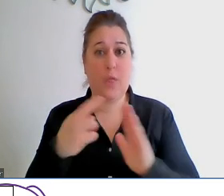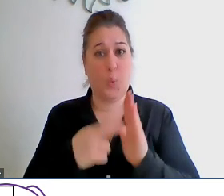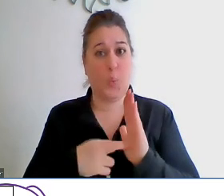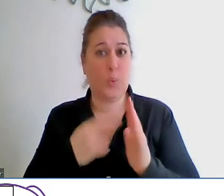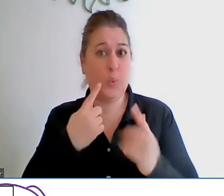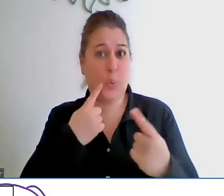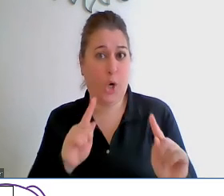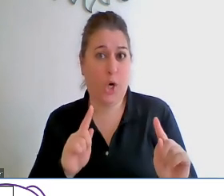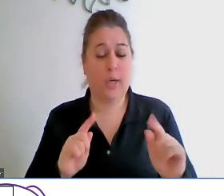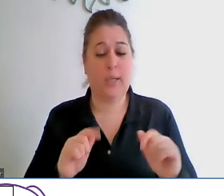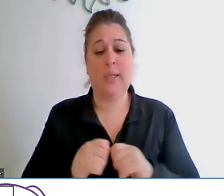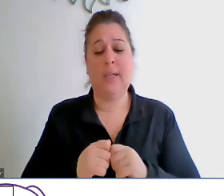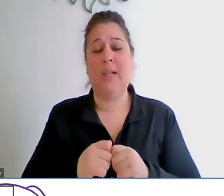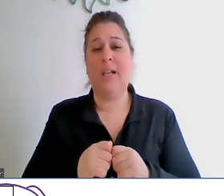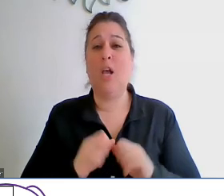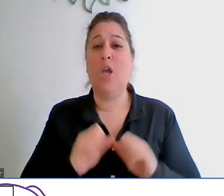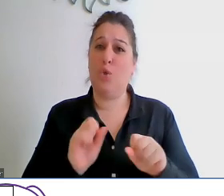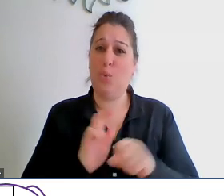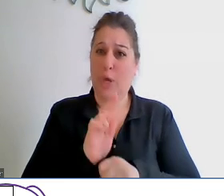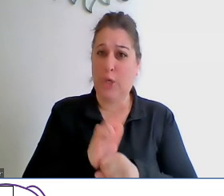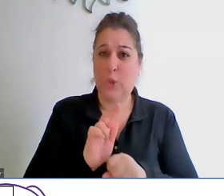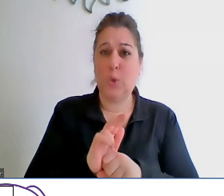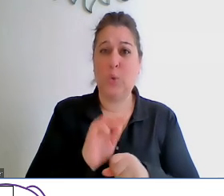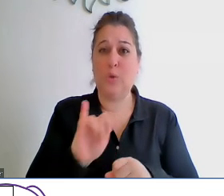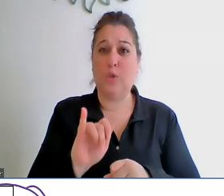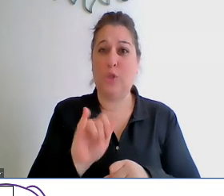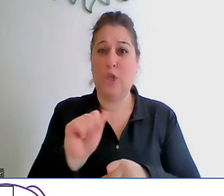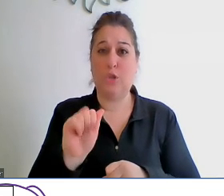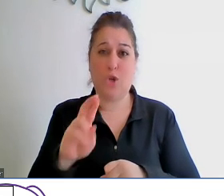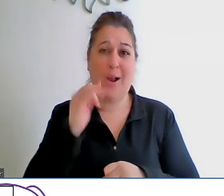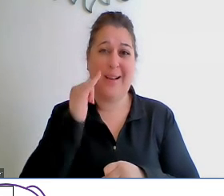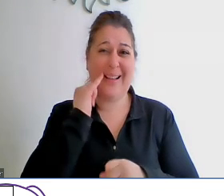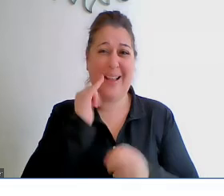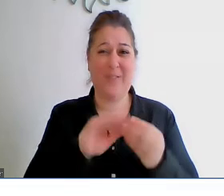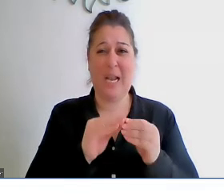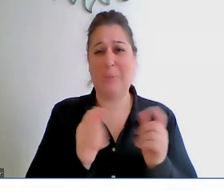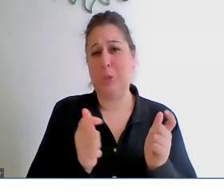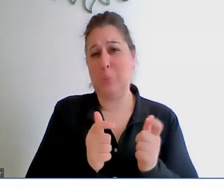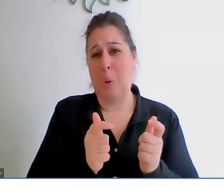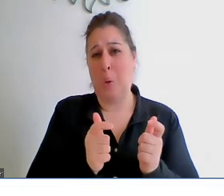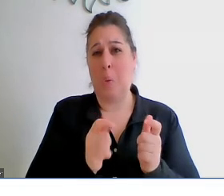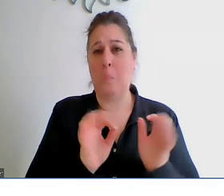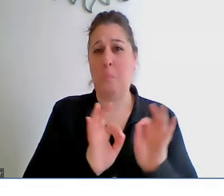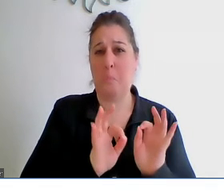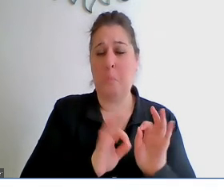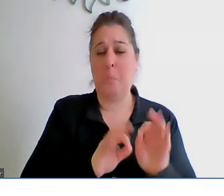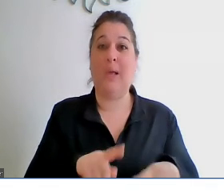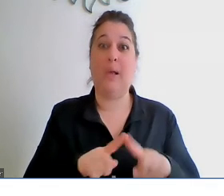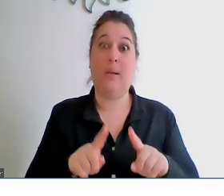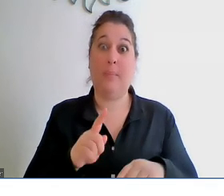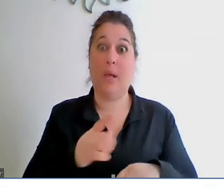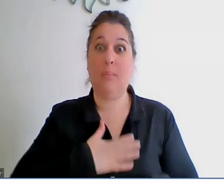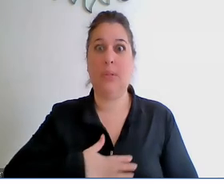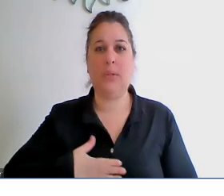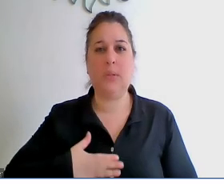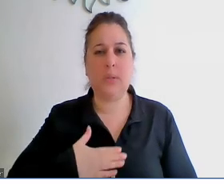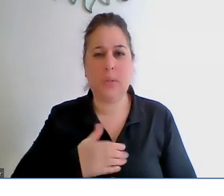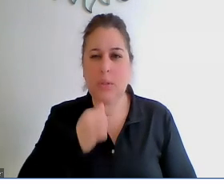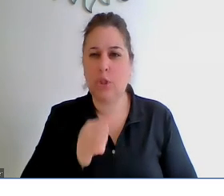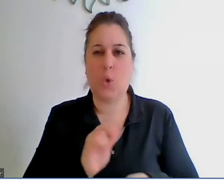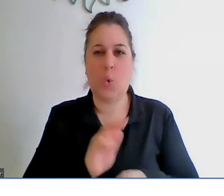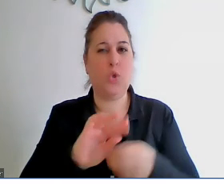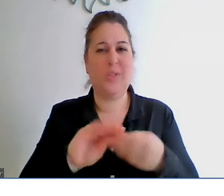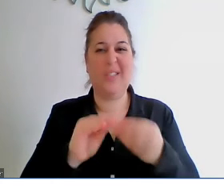negatives. So the rules work. Okay, you're going to want to use the rules for larger numbers. Large